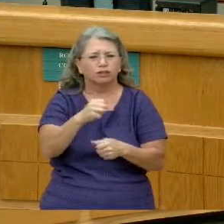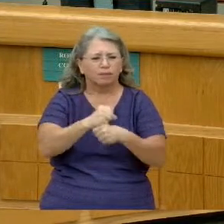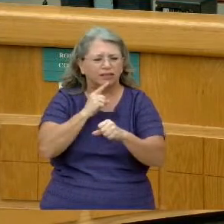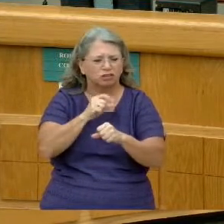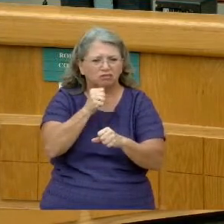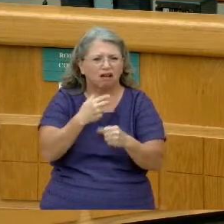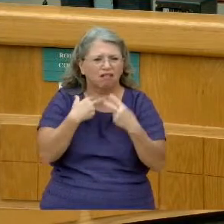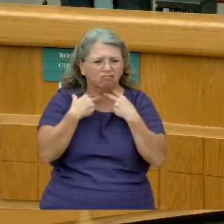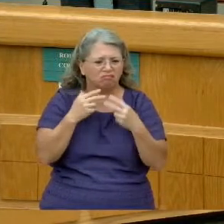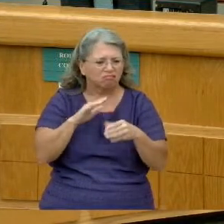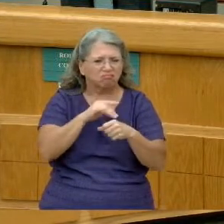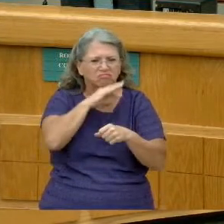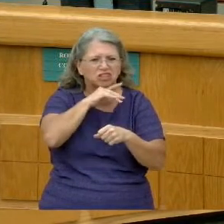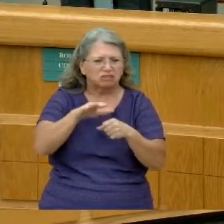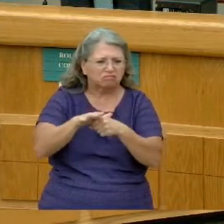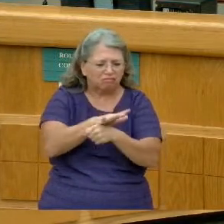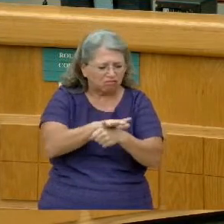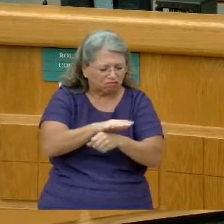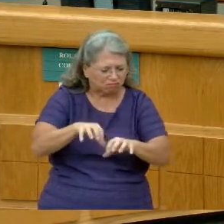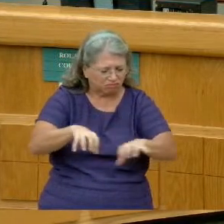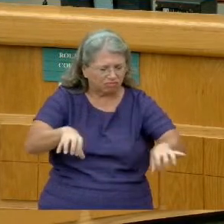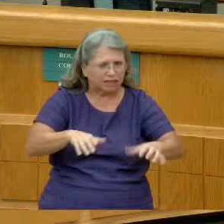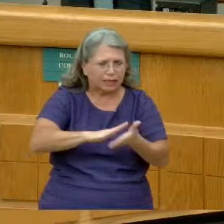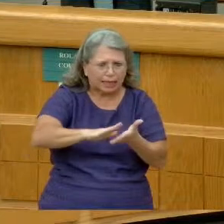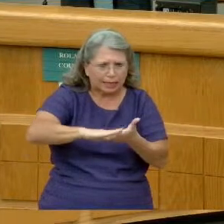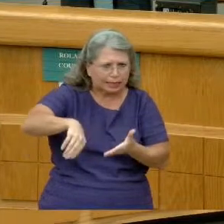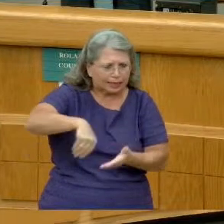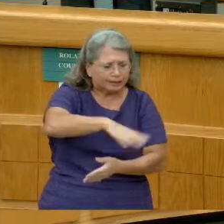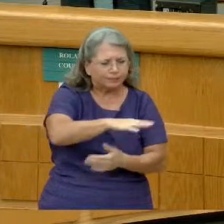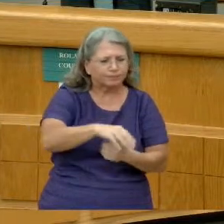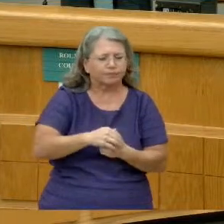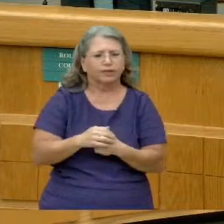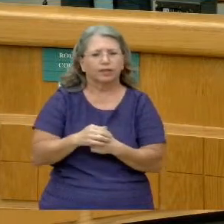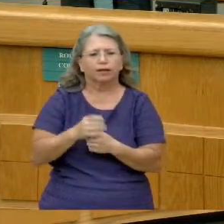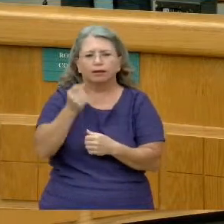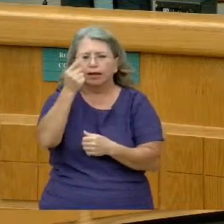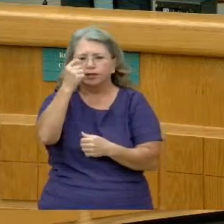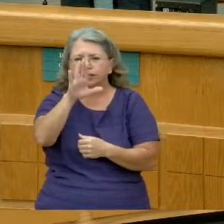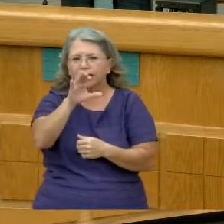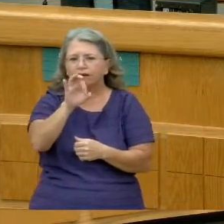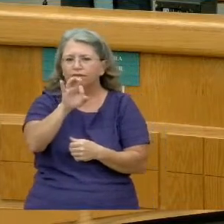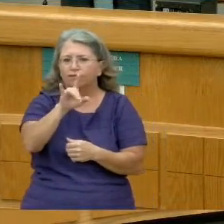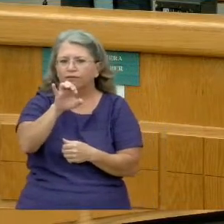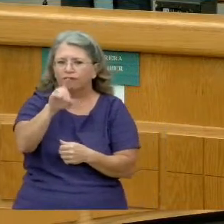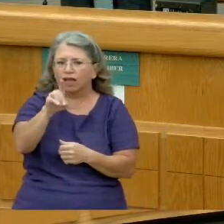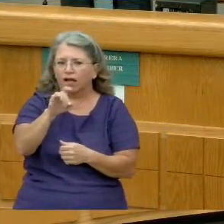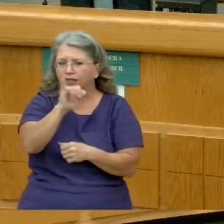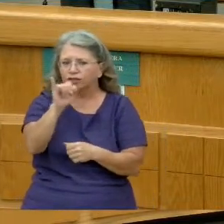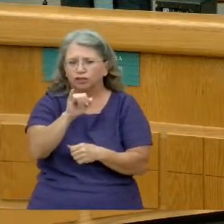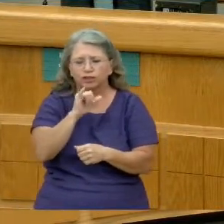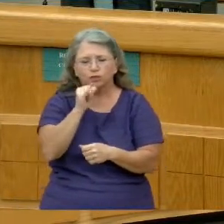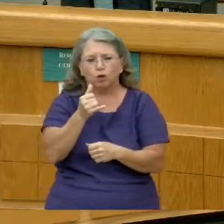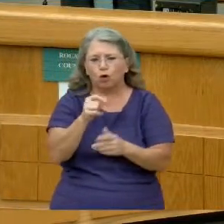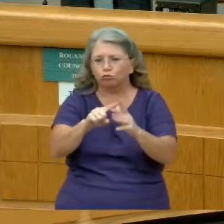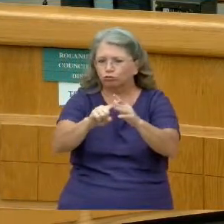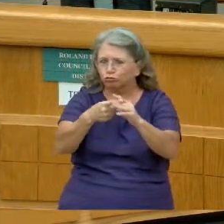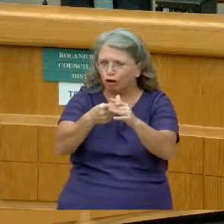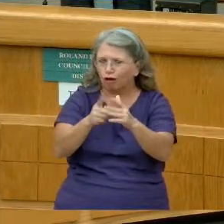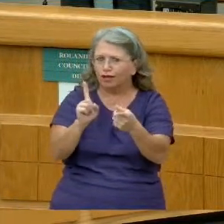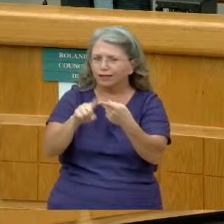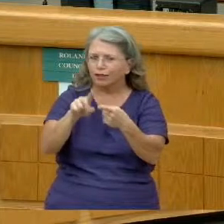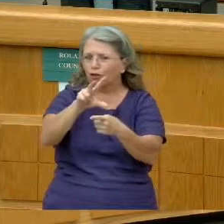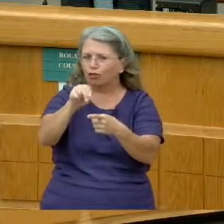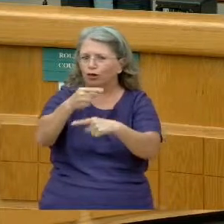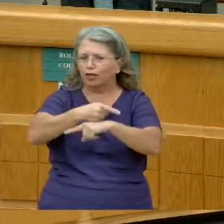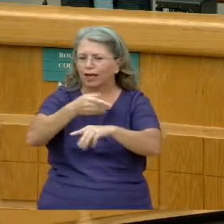And also, your flood insurance doesn't take place until 30 days after you purchase. So make sure that you're maintaining